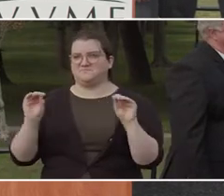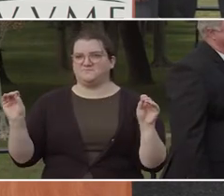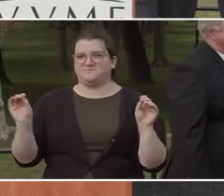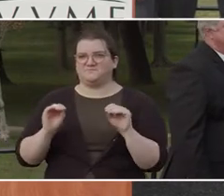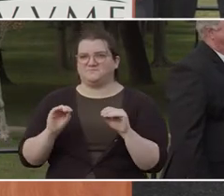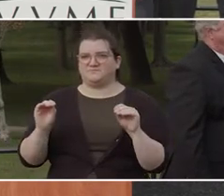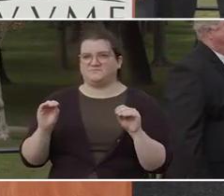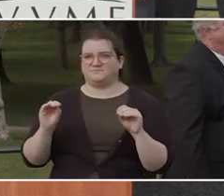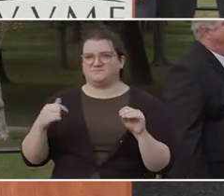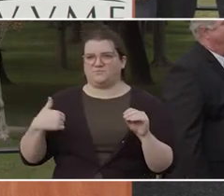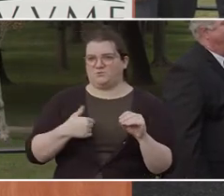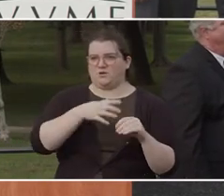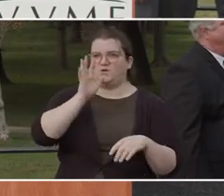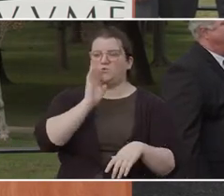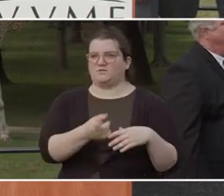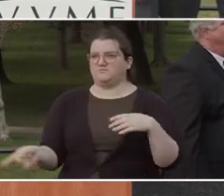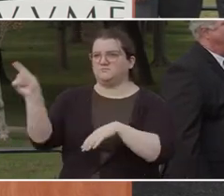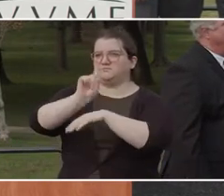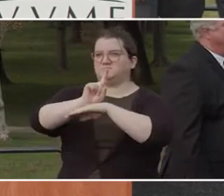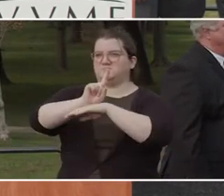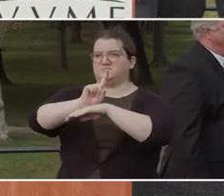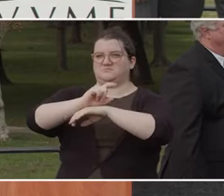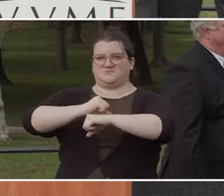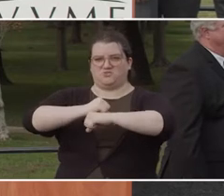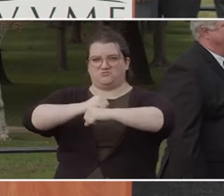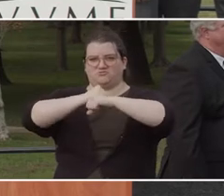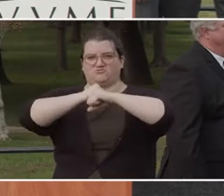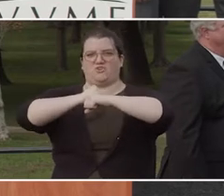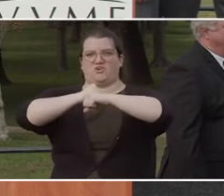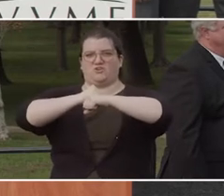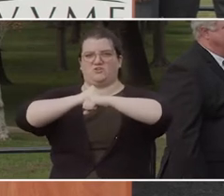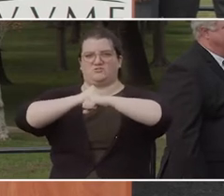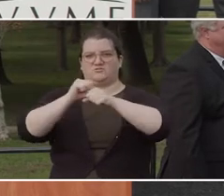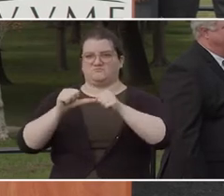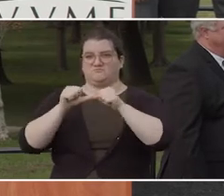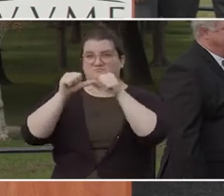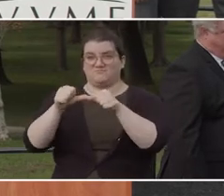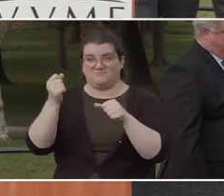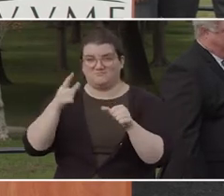Stand and guard, though the angels.